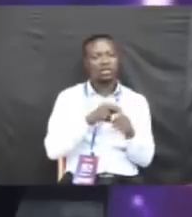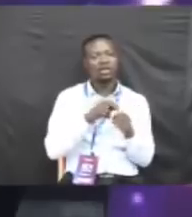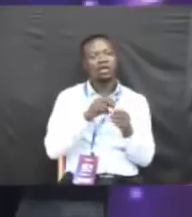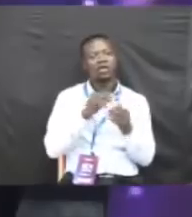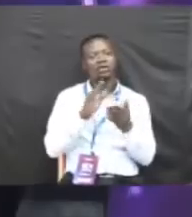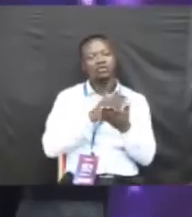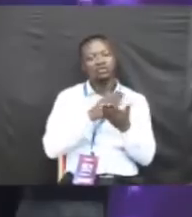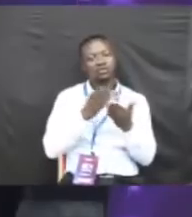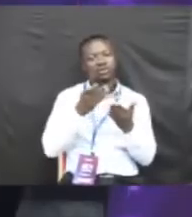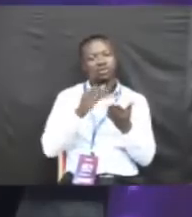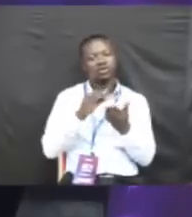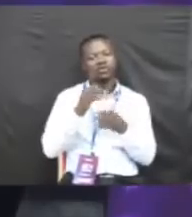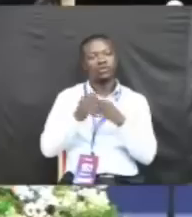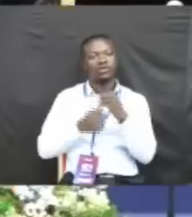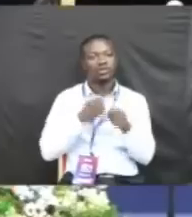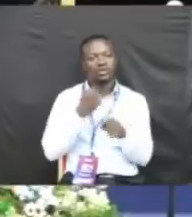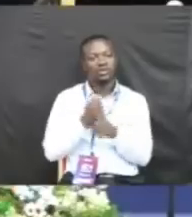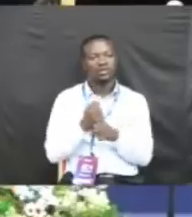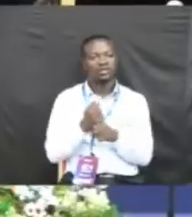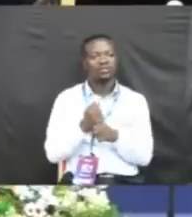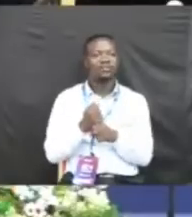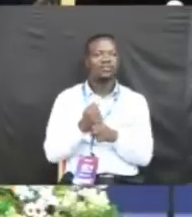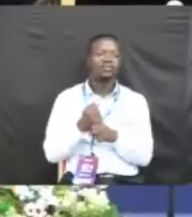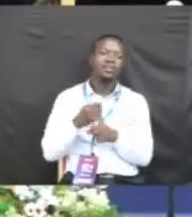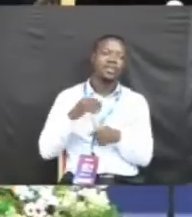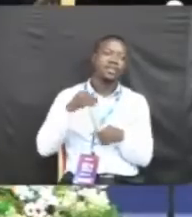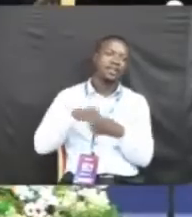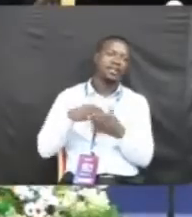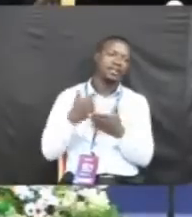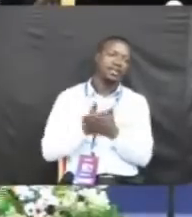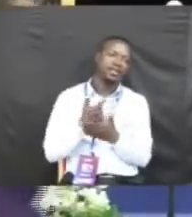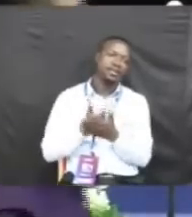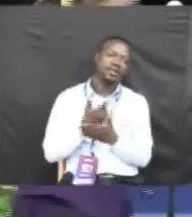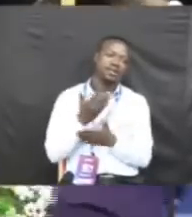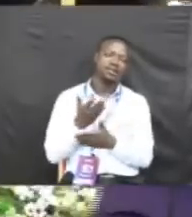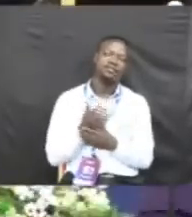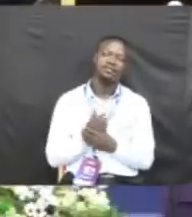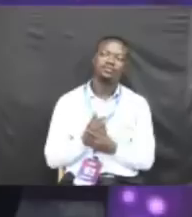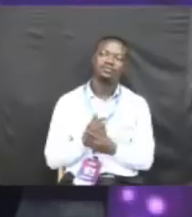Emerging Music Awards in Ghana.